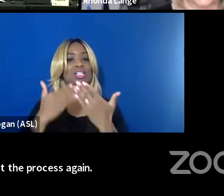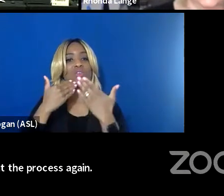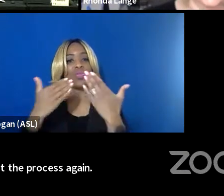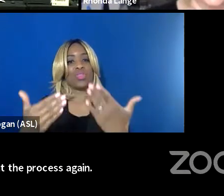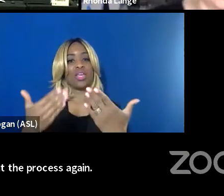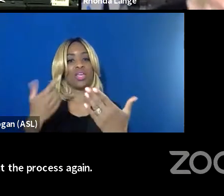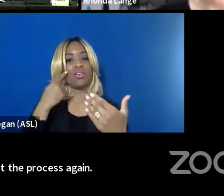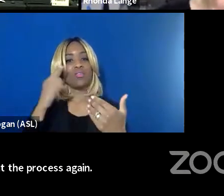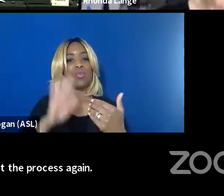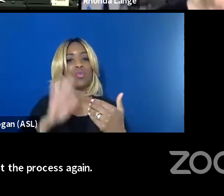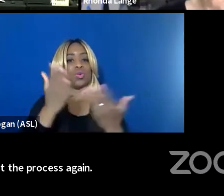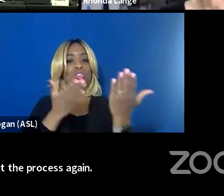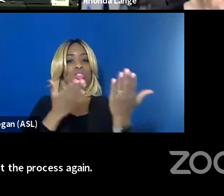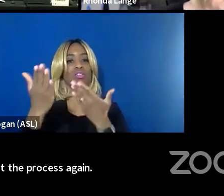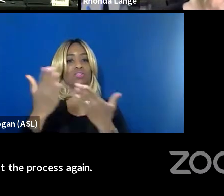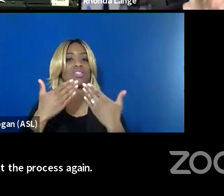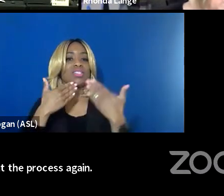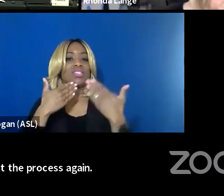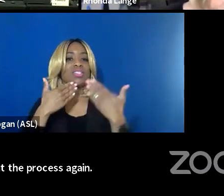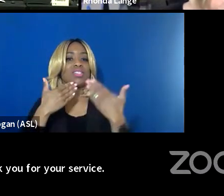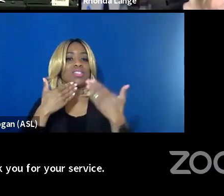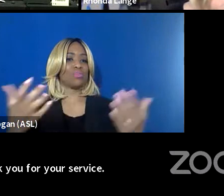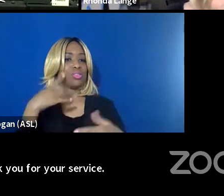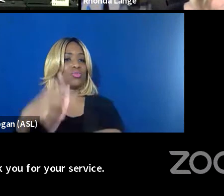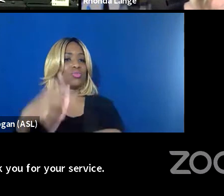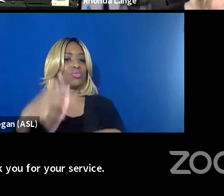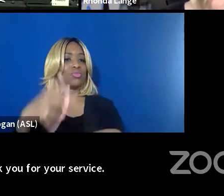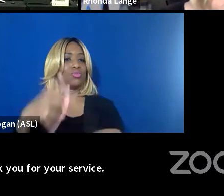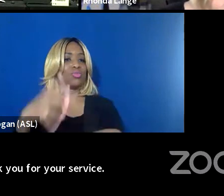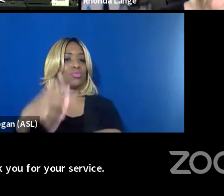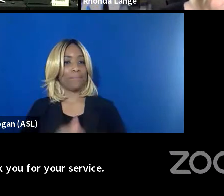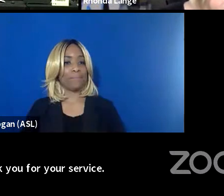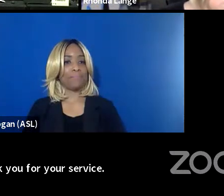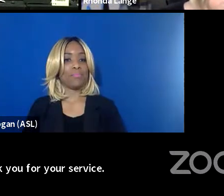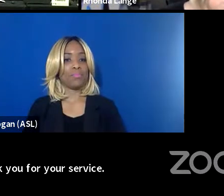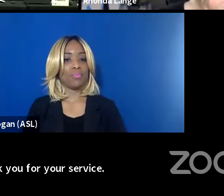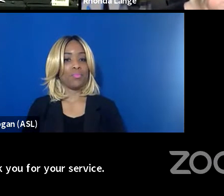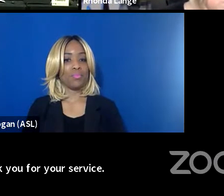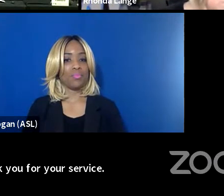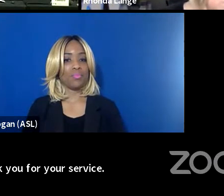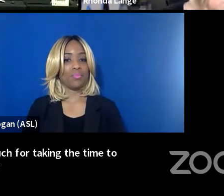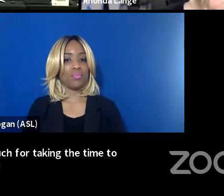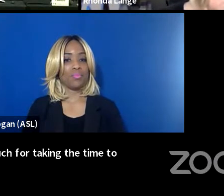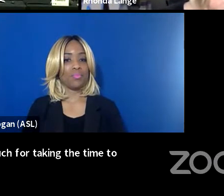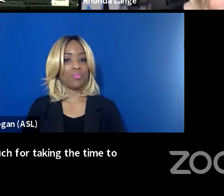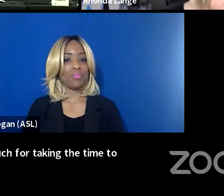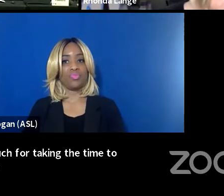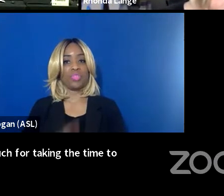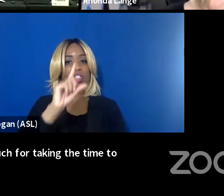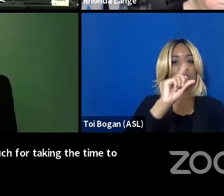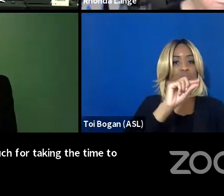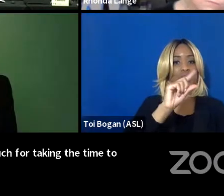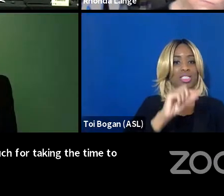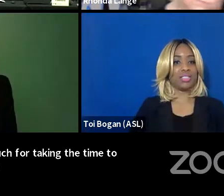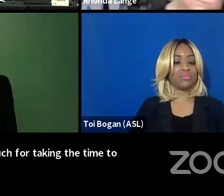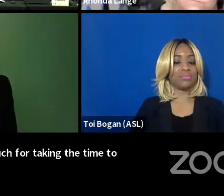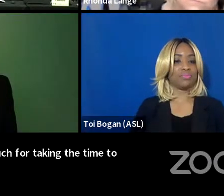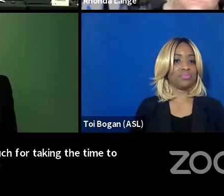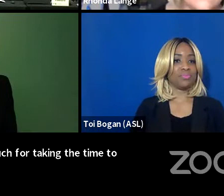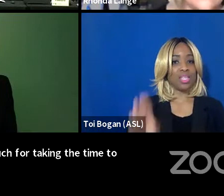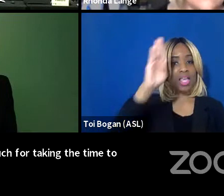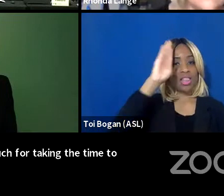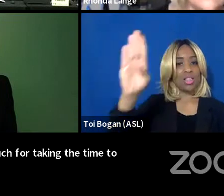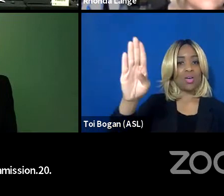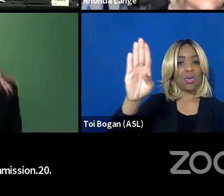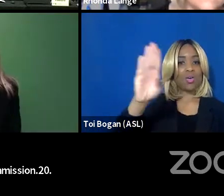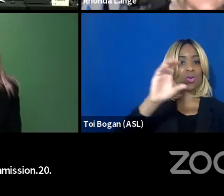you for your service. Thank you so much for taking the time to share your comment with the commission. 20. Hello, my name